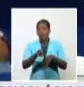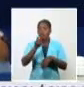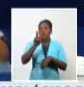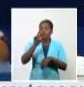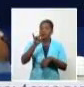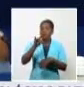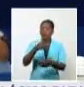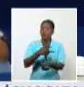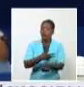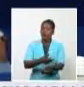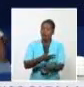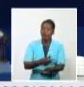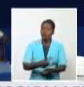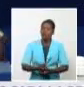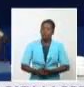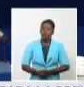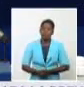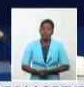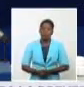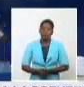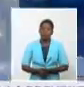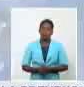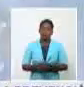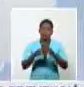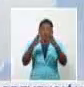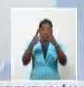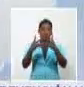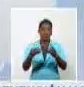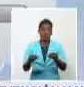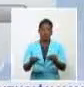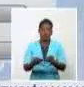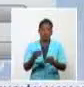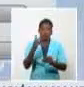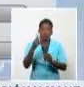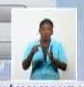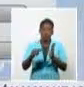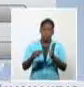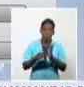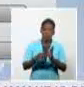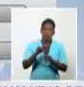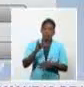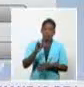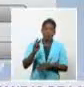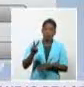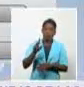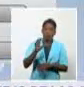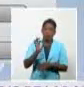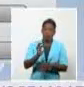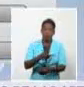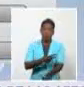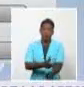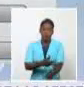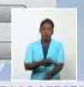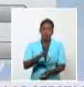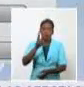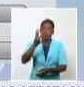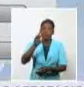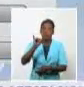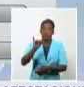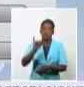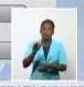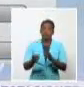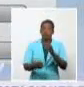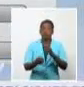Brother Ameiras Hospital a total of 29 samples. Of the 2,062 samples that were